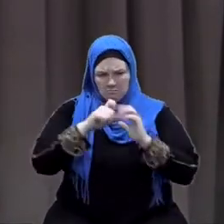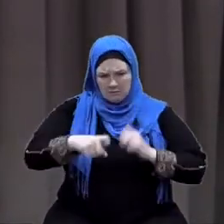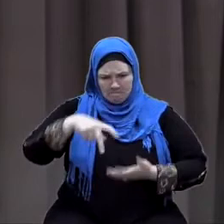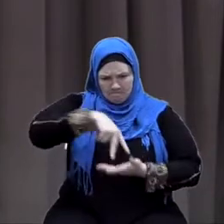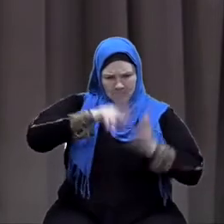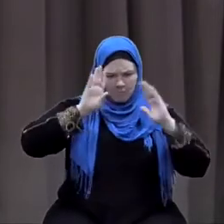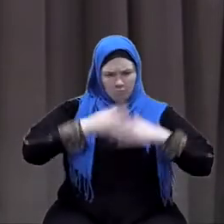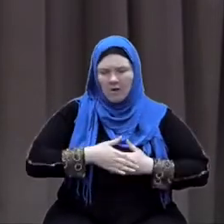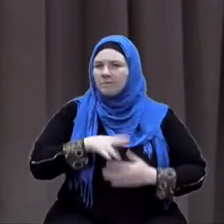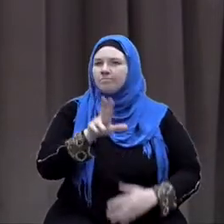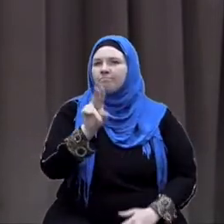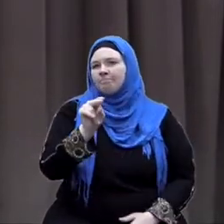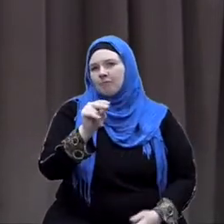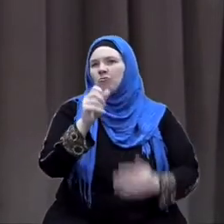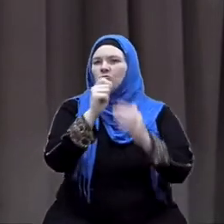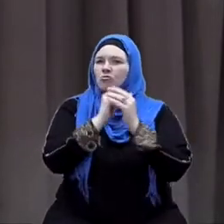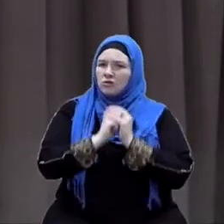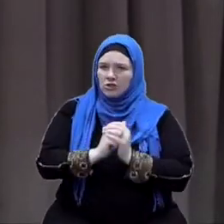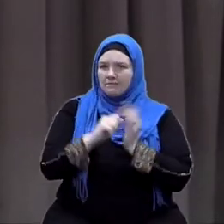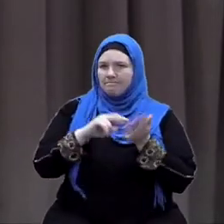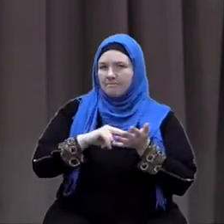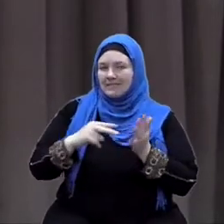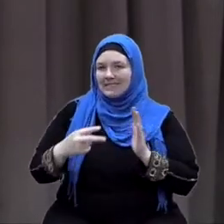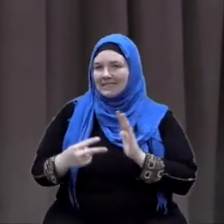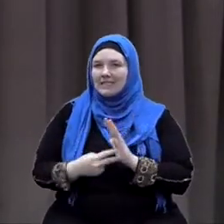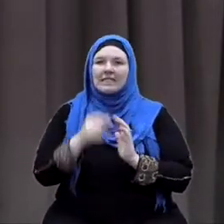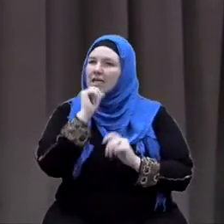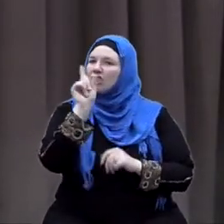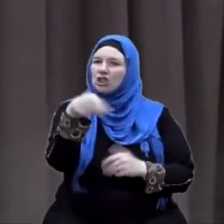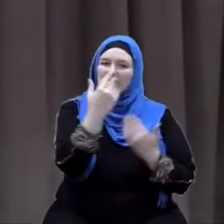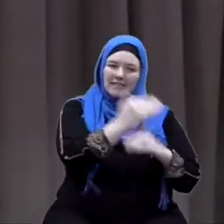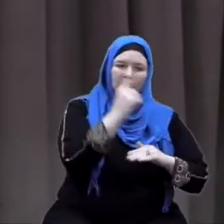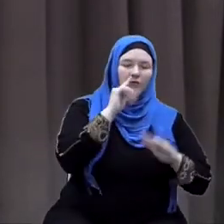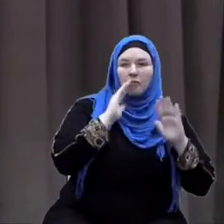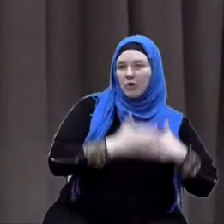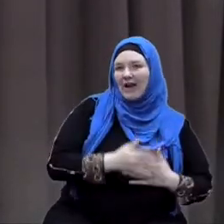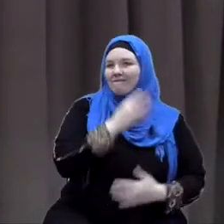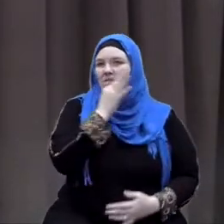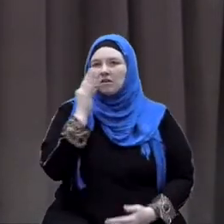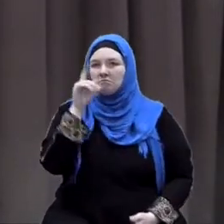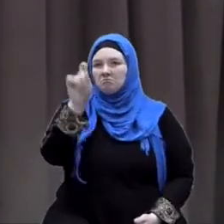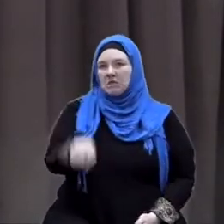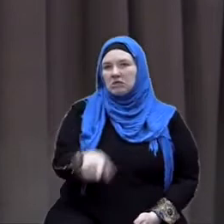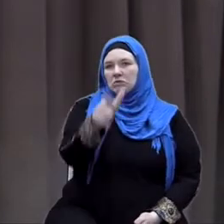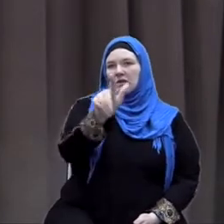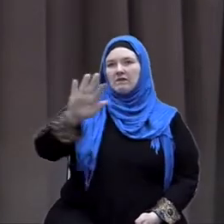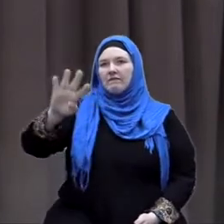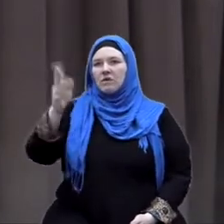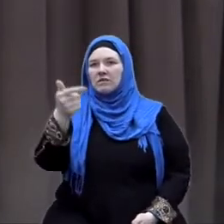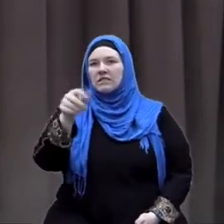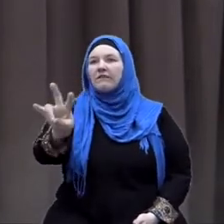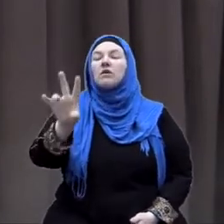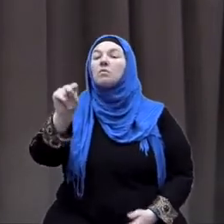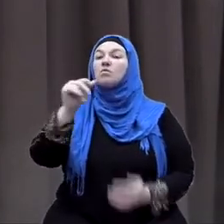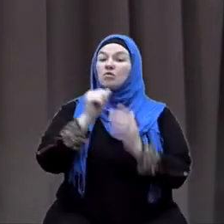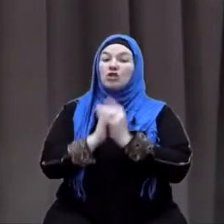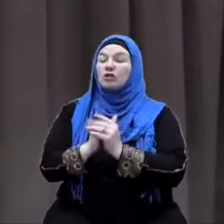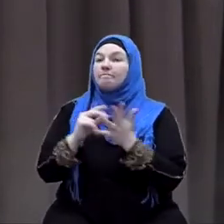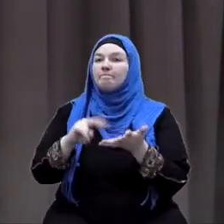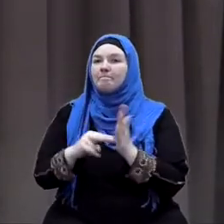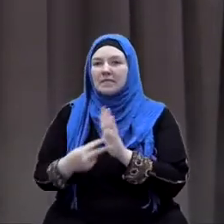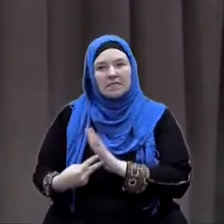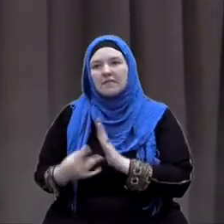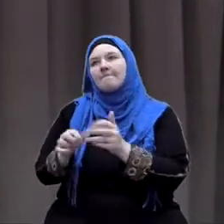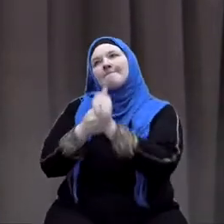Islam, as we all know, is not limited to prayer and fasting. The meaning of worship is to